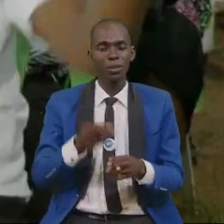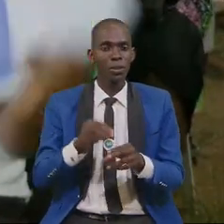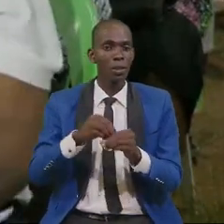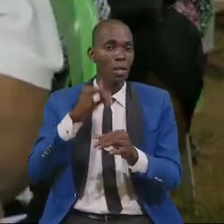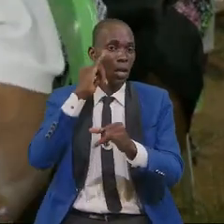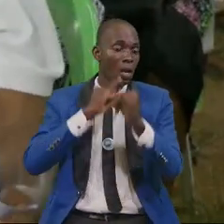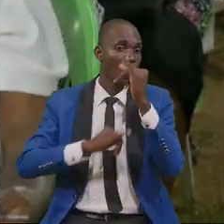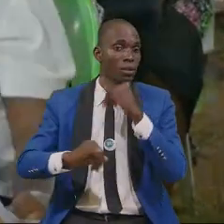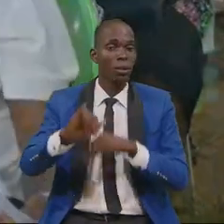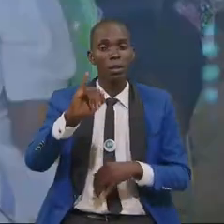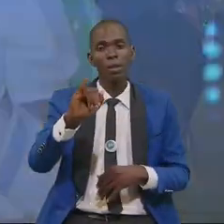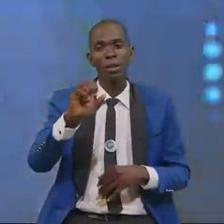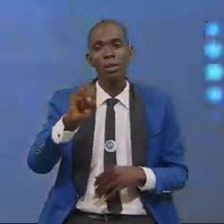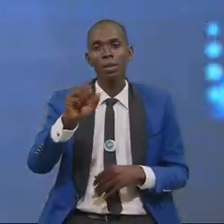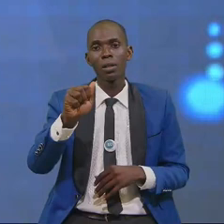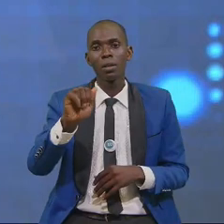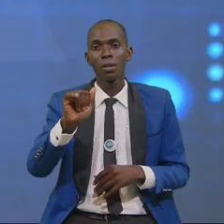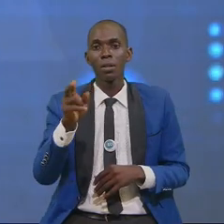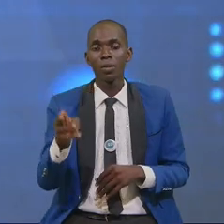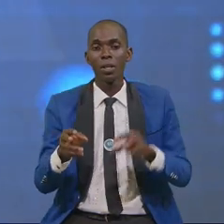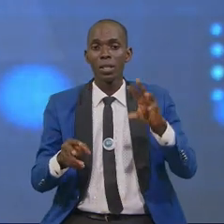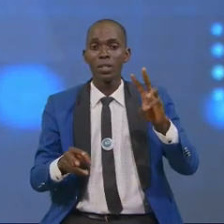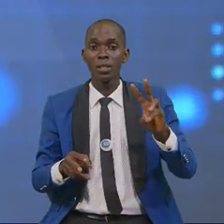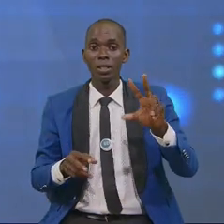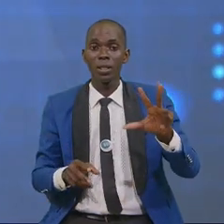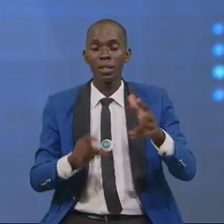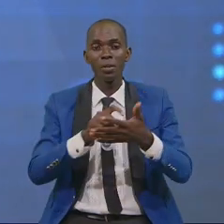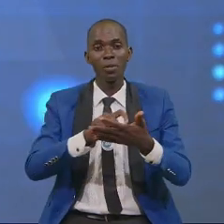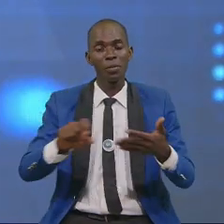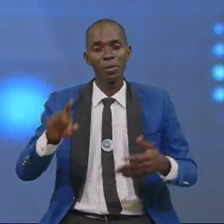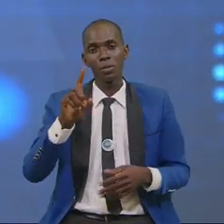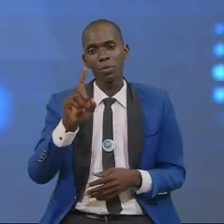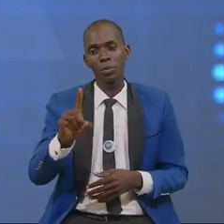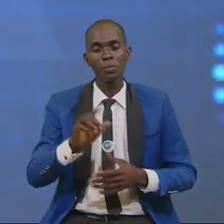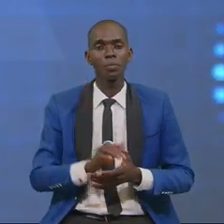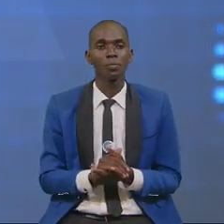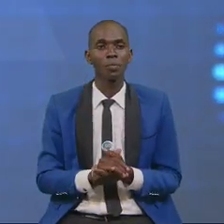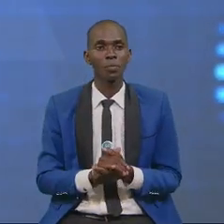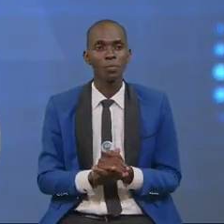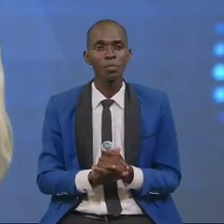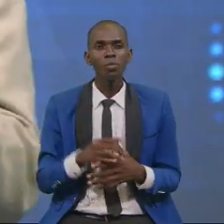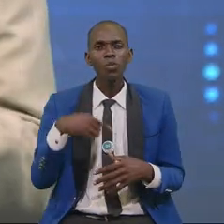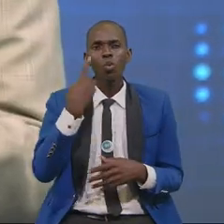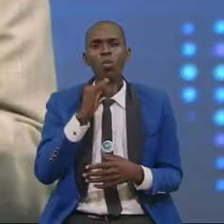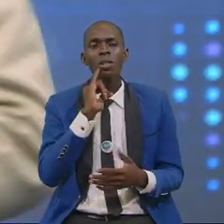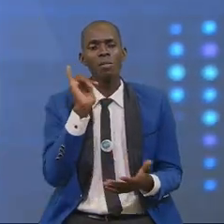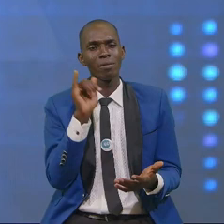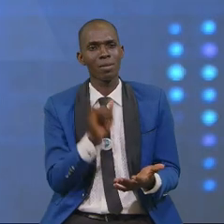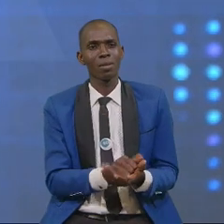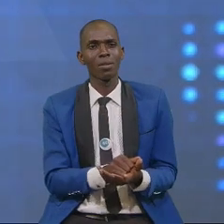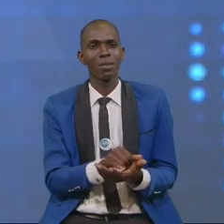63, reading from verse 1, Isaiah chapter 63 from verse 1. Who is this